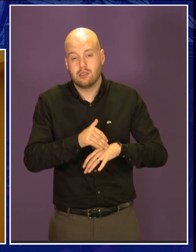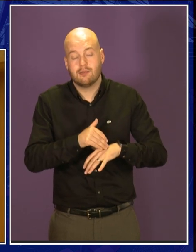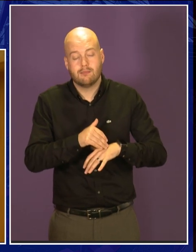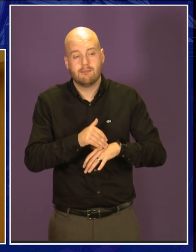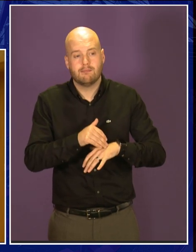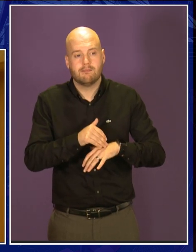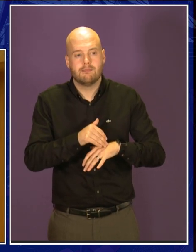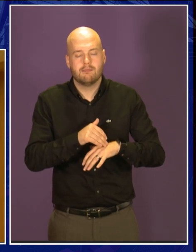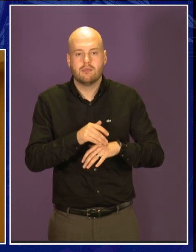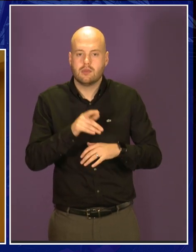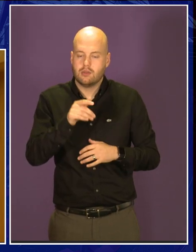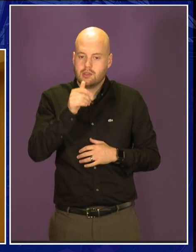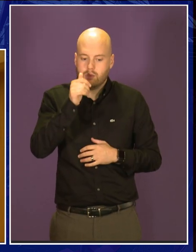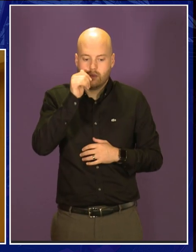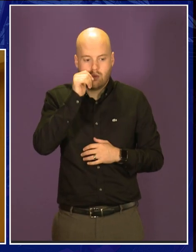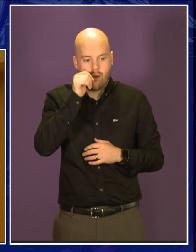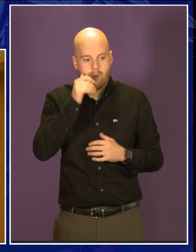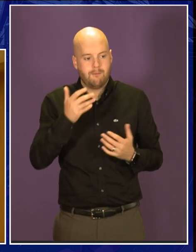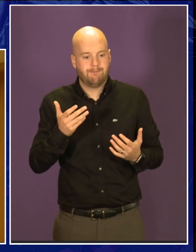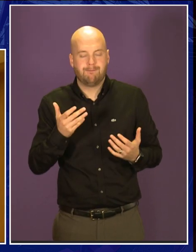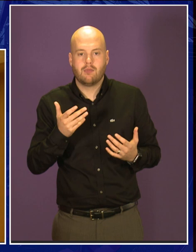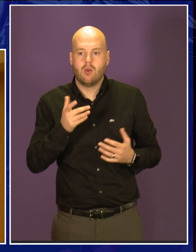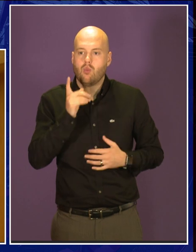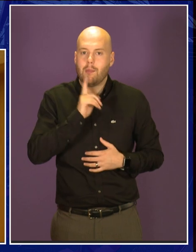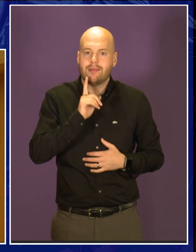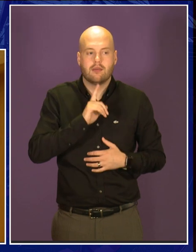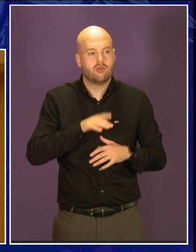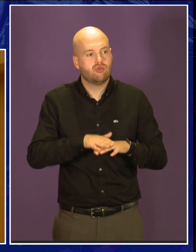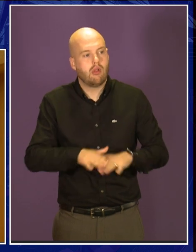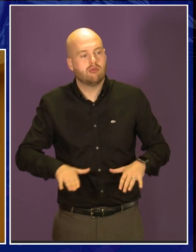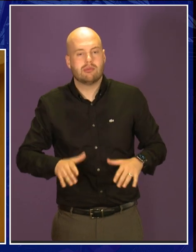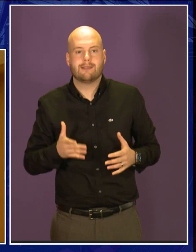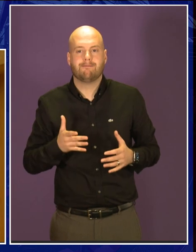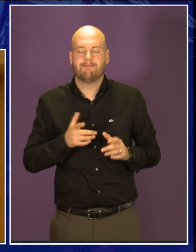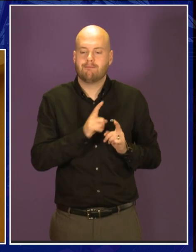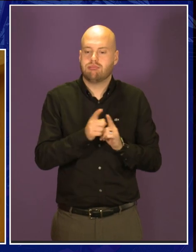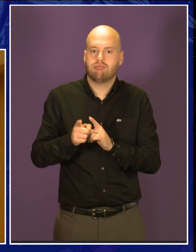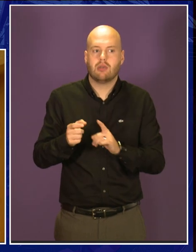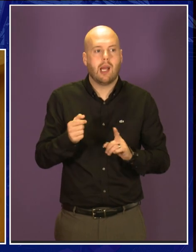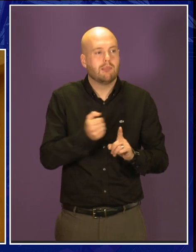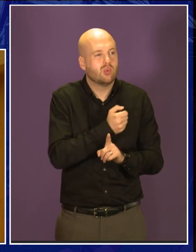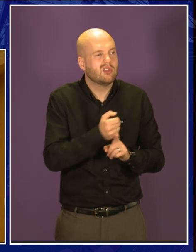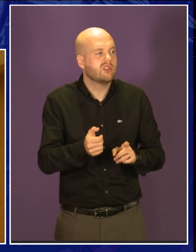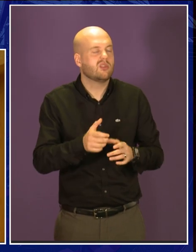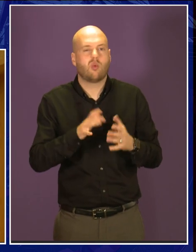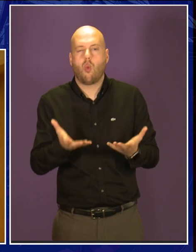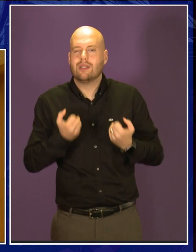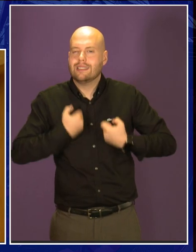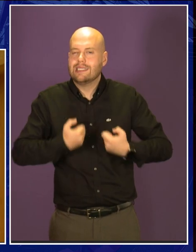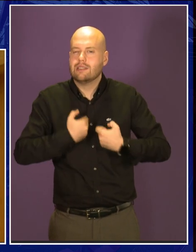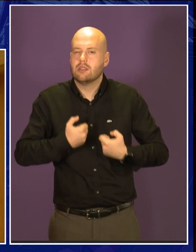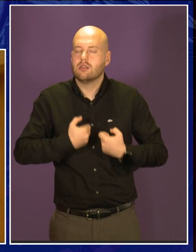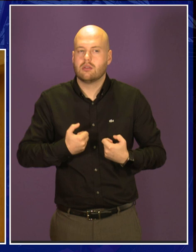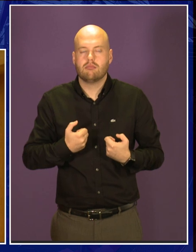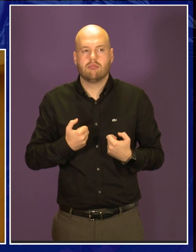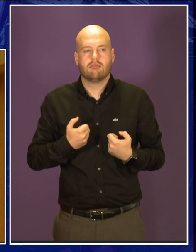when with violence against women or children or different abuses or different diseases, when you're dealing